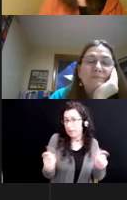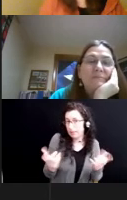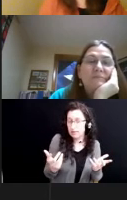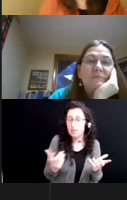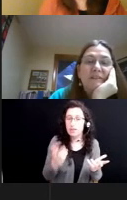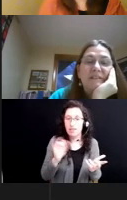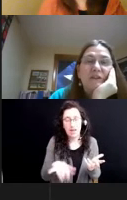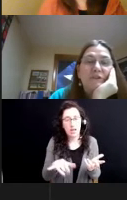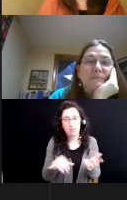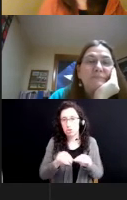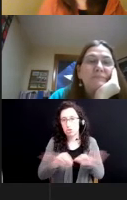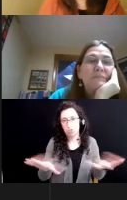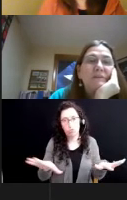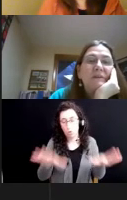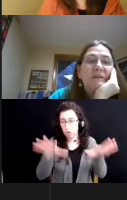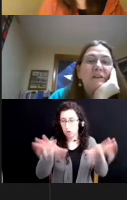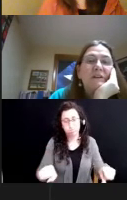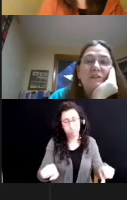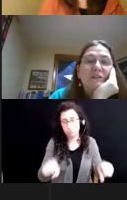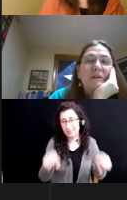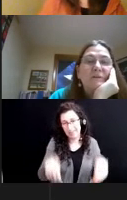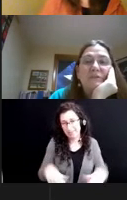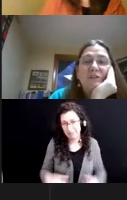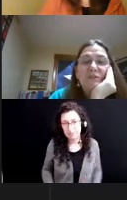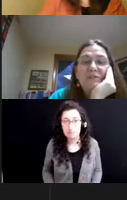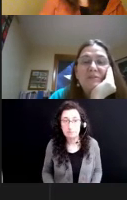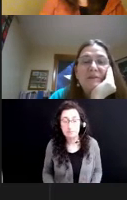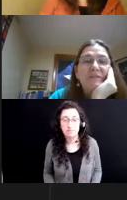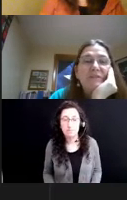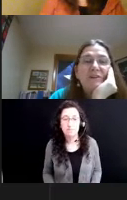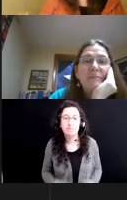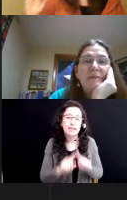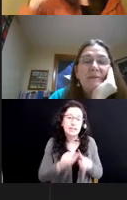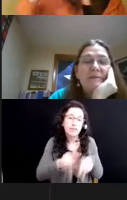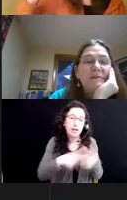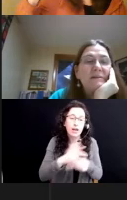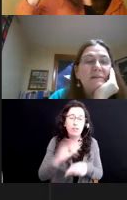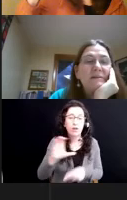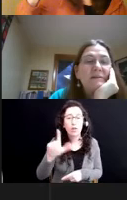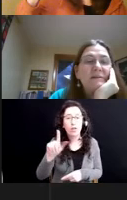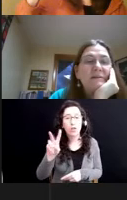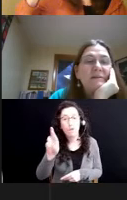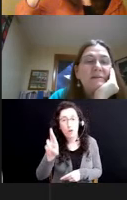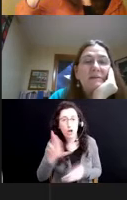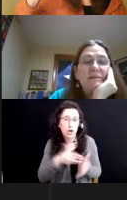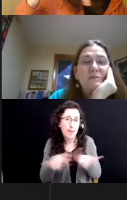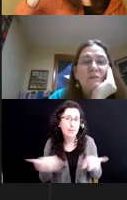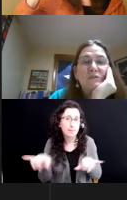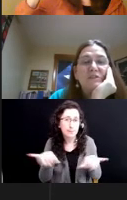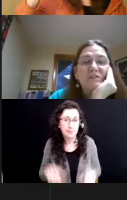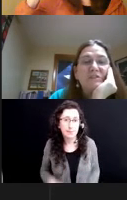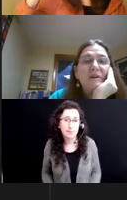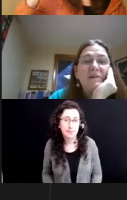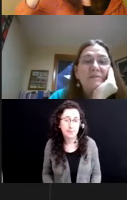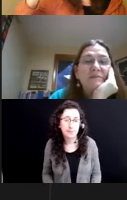everywhere. It can take over. Here are a couple different clovers that we have that are common. This one